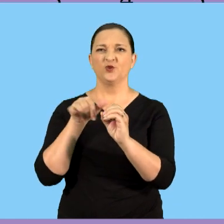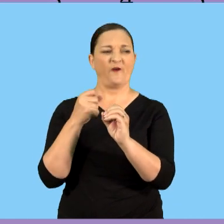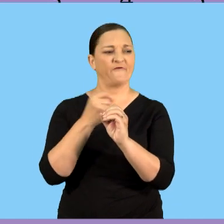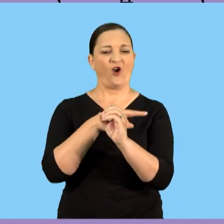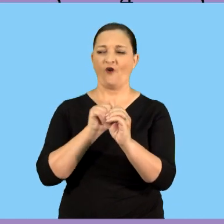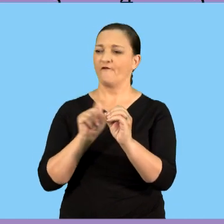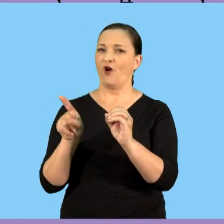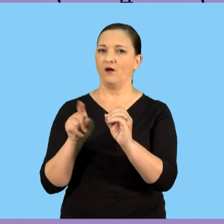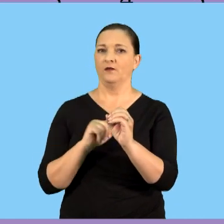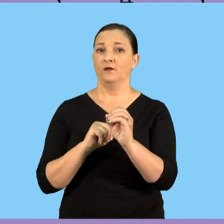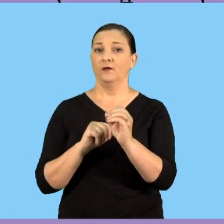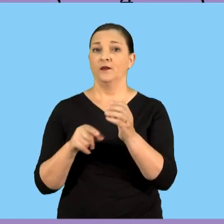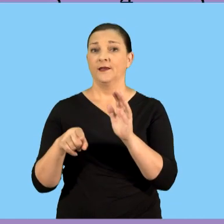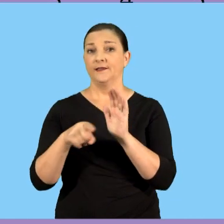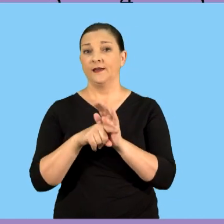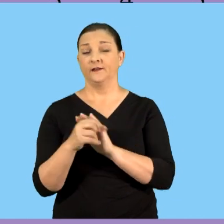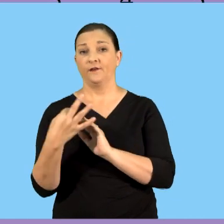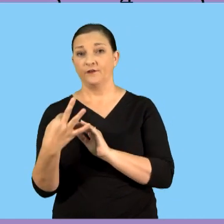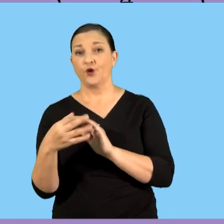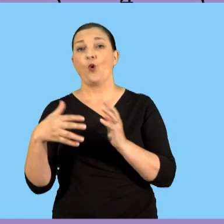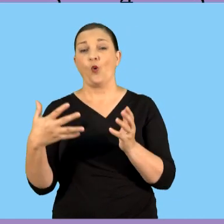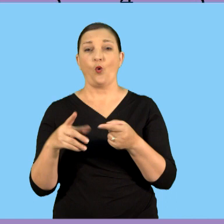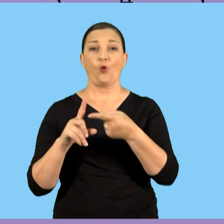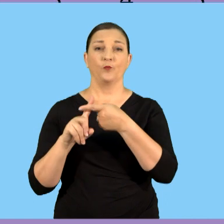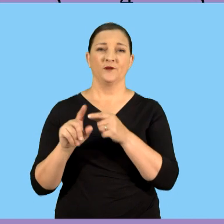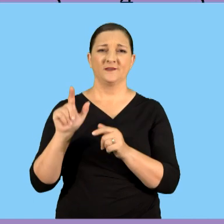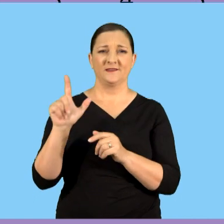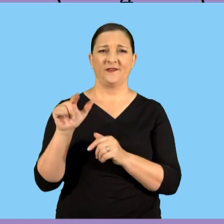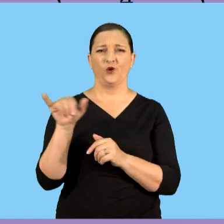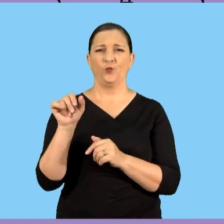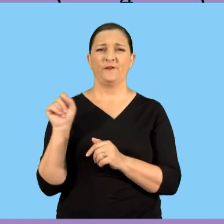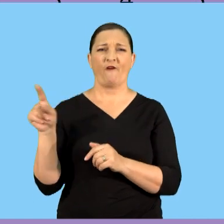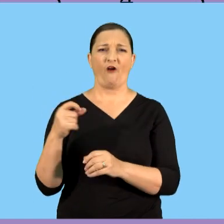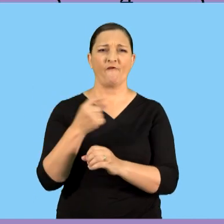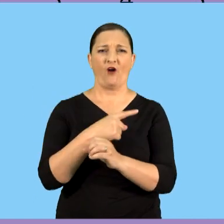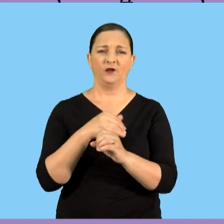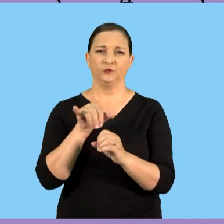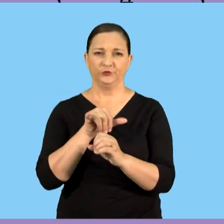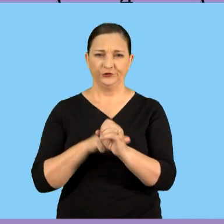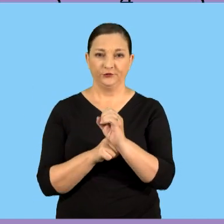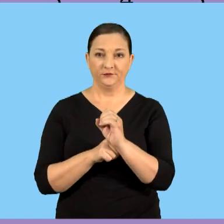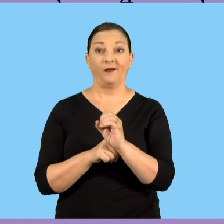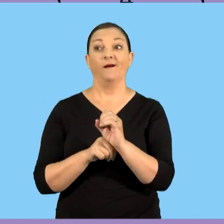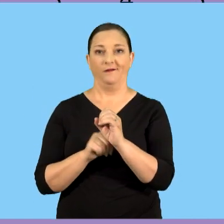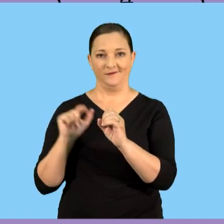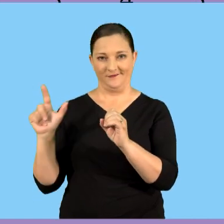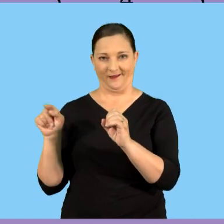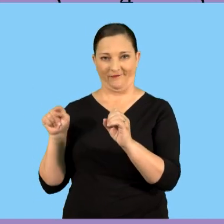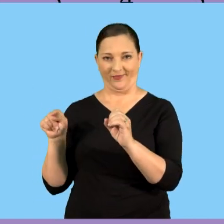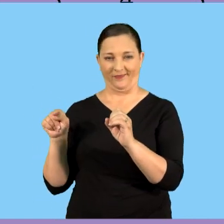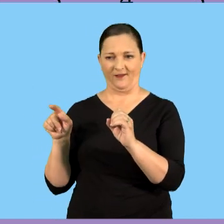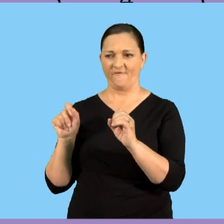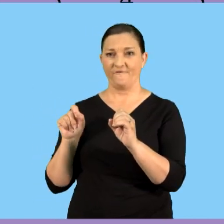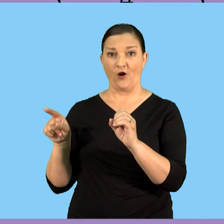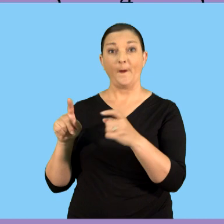3 and a positive 7, which is all the way that side of our number line, which one is furthest? It is the 7.